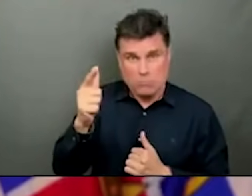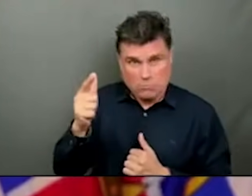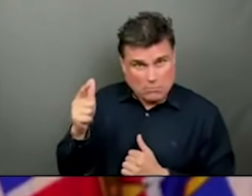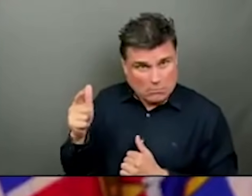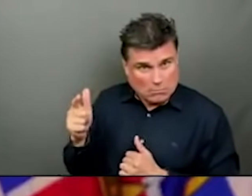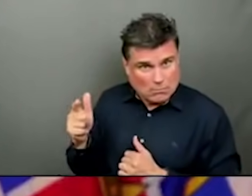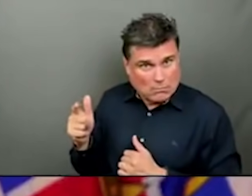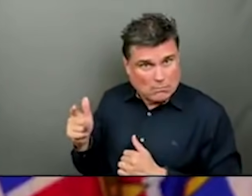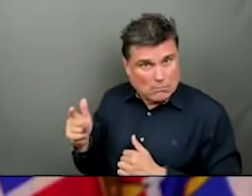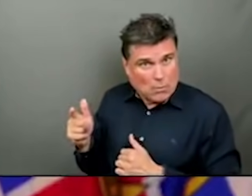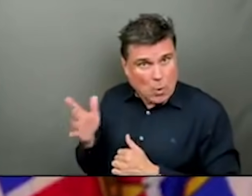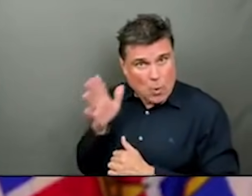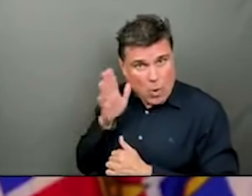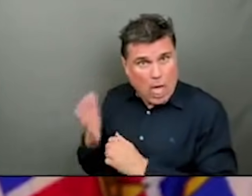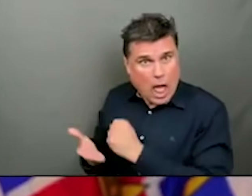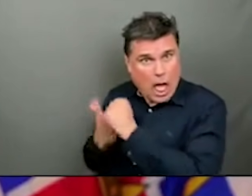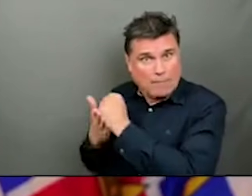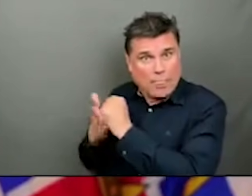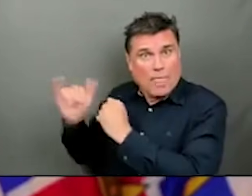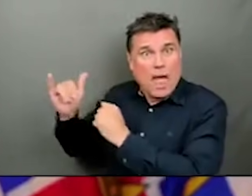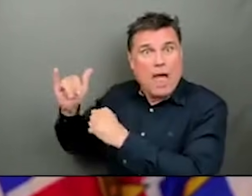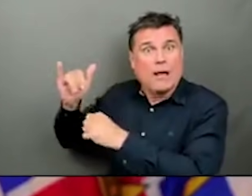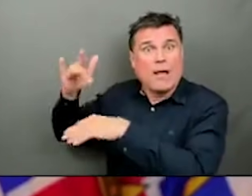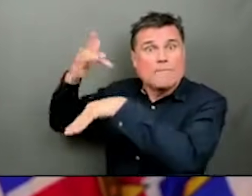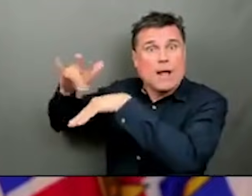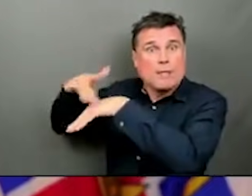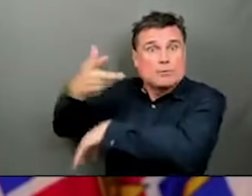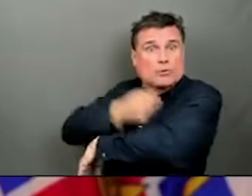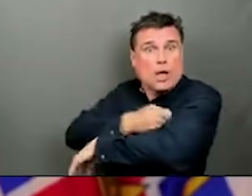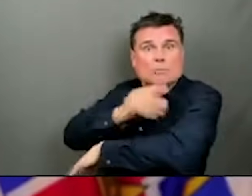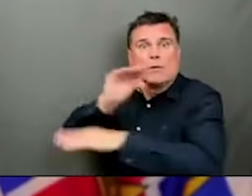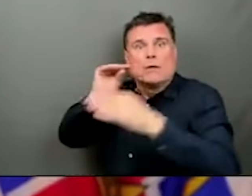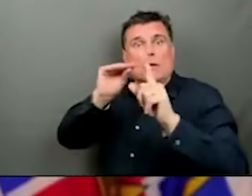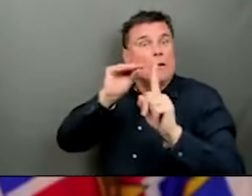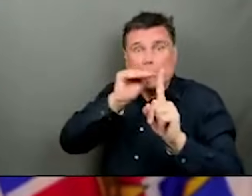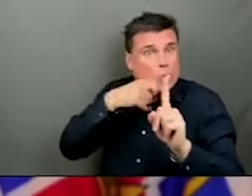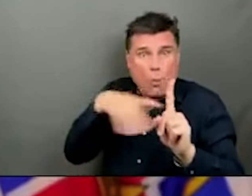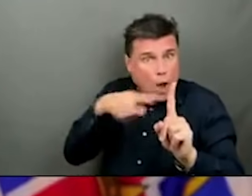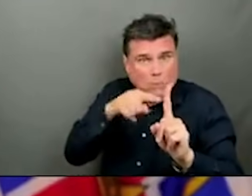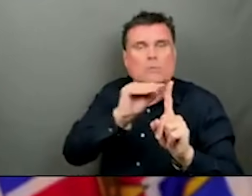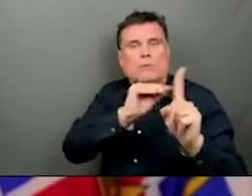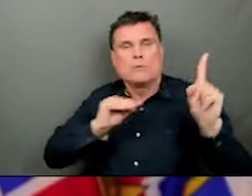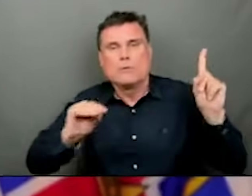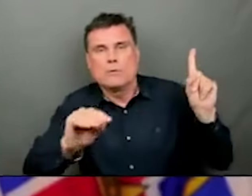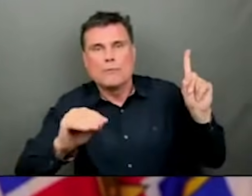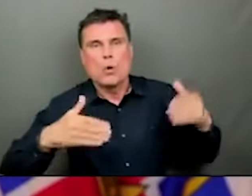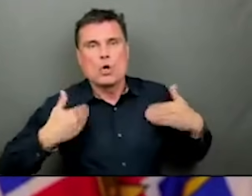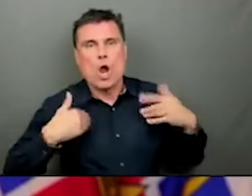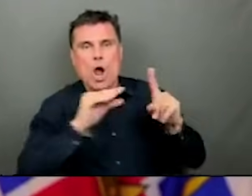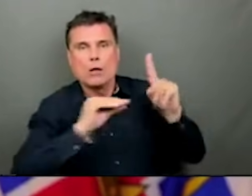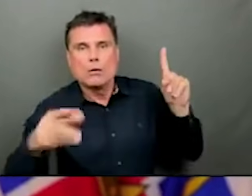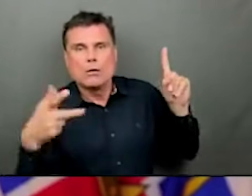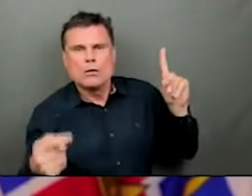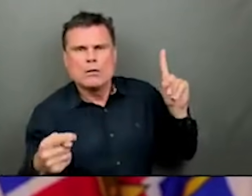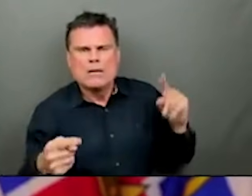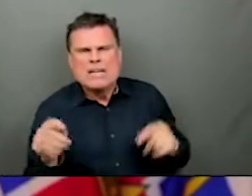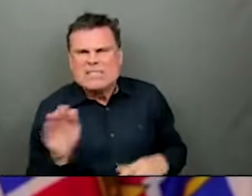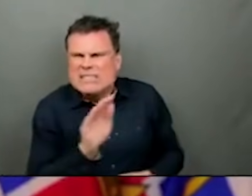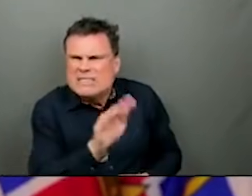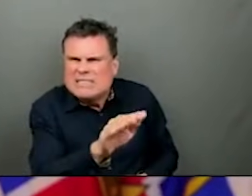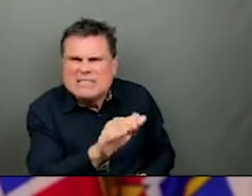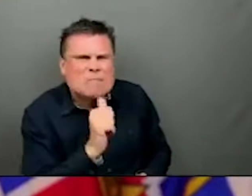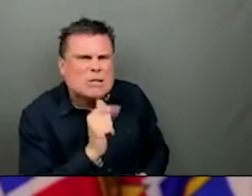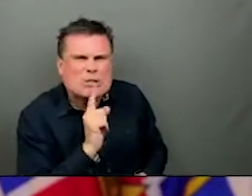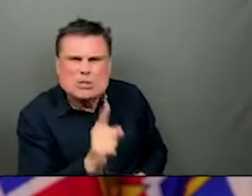you're said it's your chance to book, go and get your vaccine. We have,